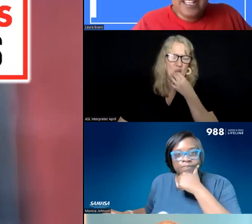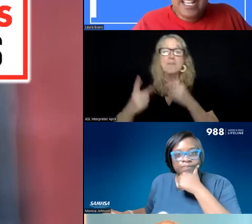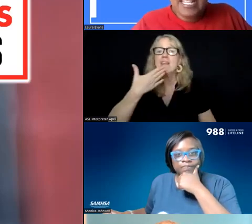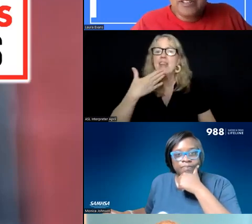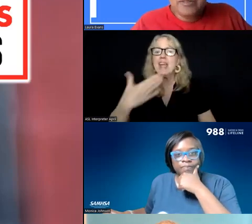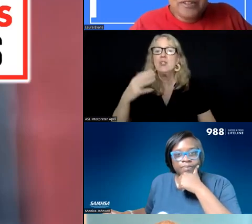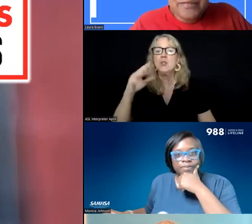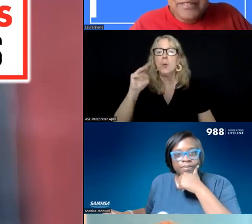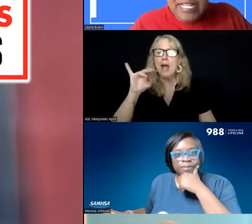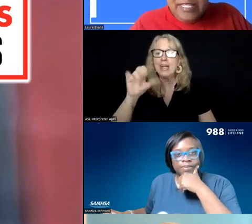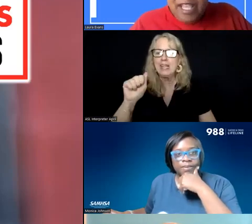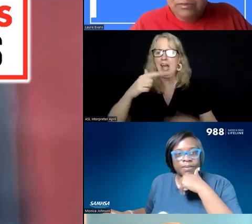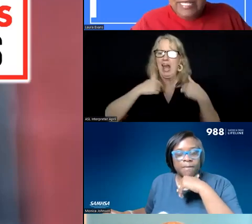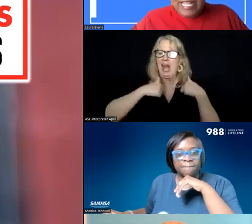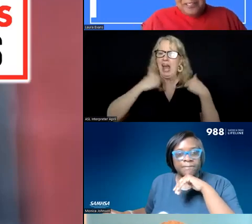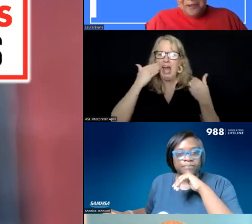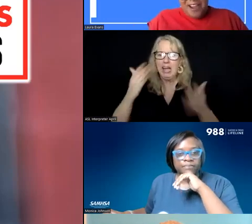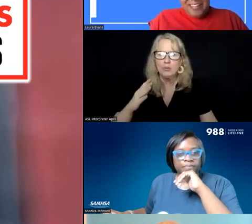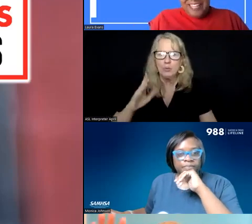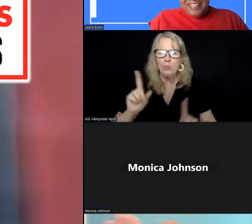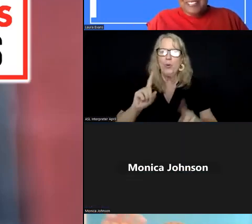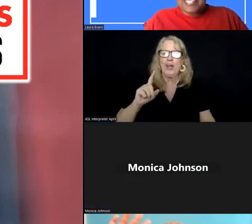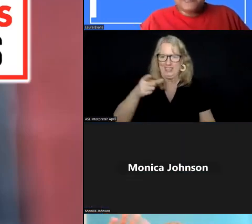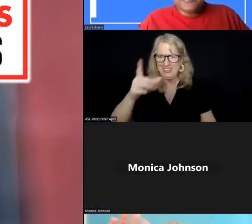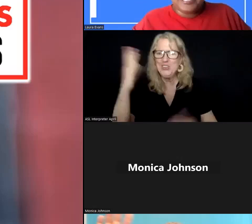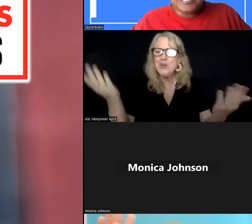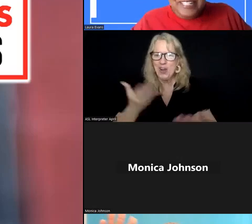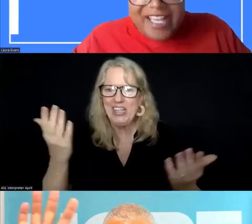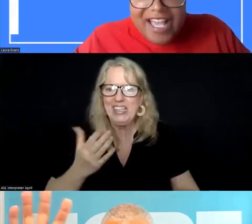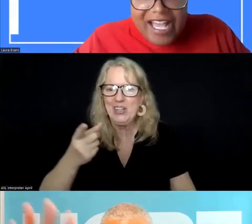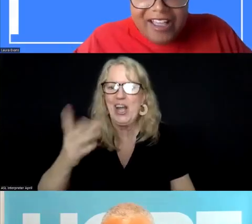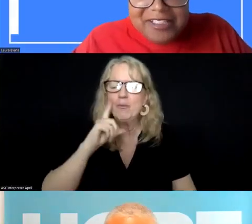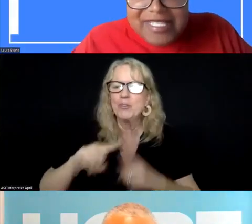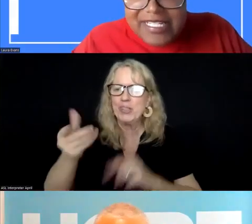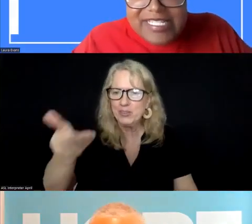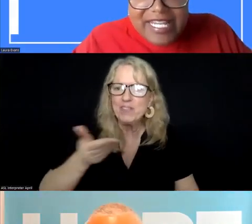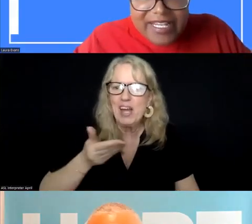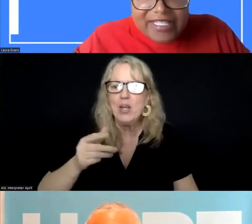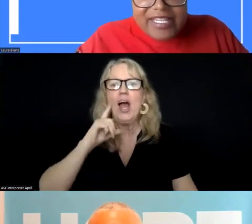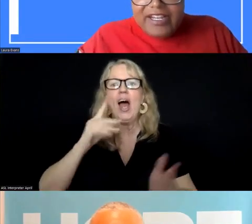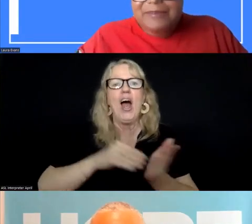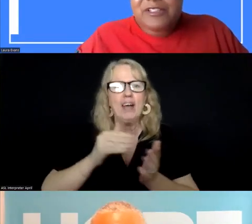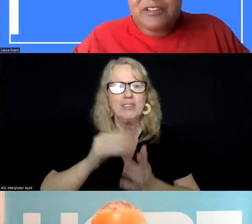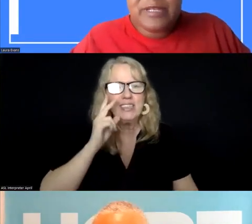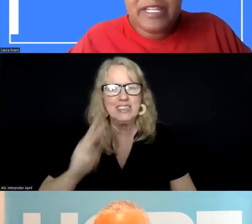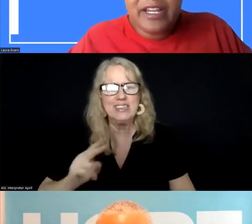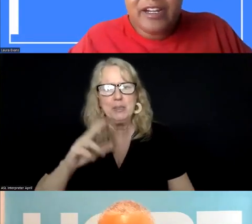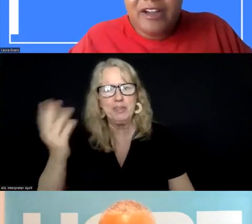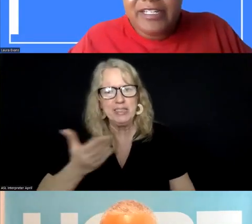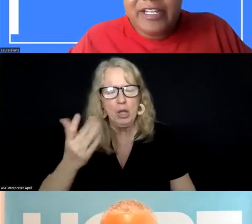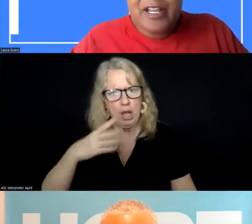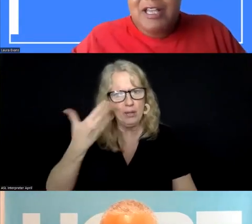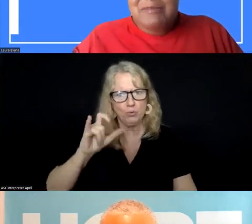Thank you, Monica. I don't know if Dan is, oh, Dan, you are here. I was going to invite you. And I also see Tia's here. I'm not sure if